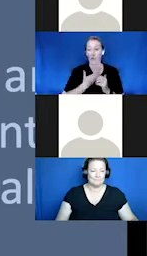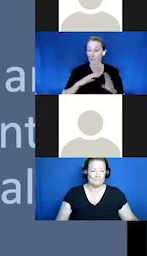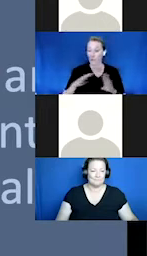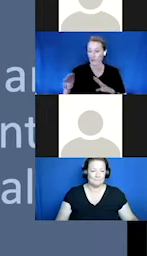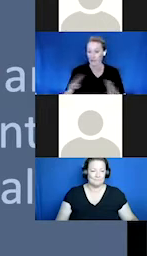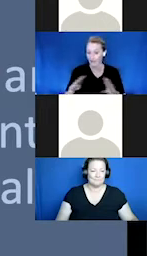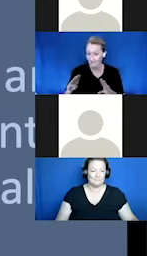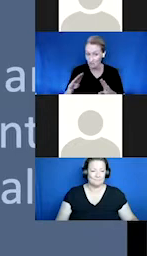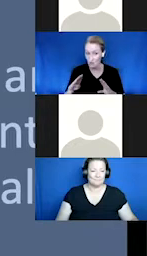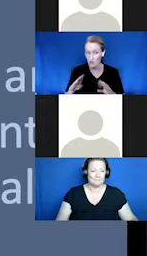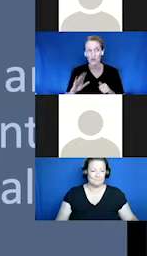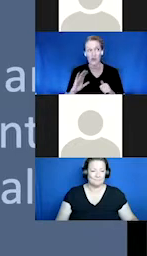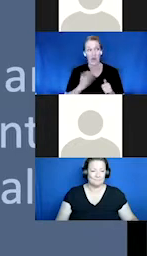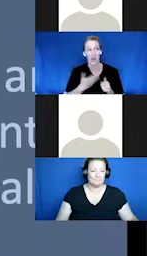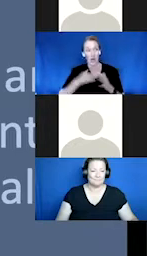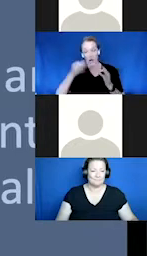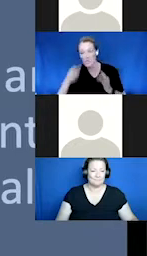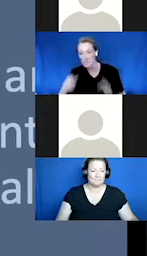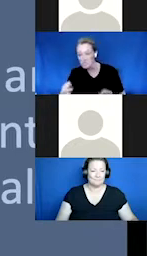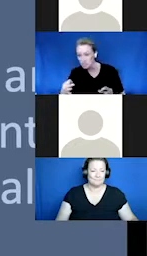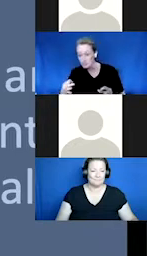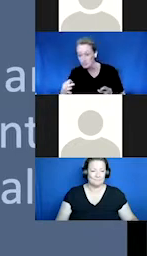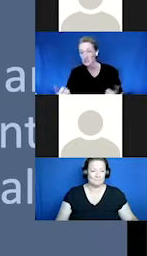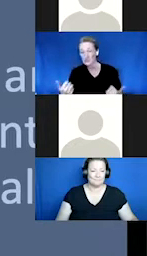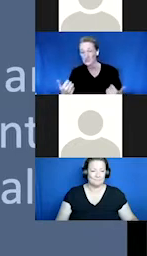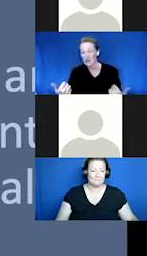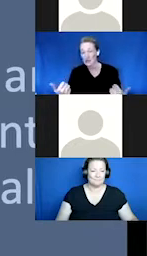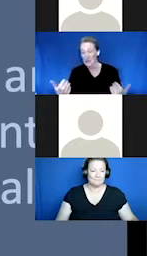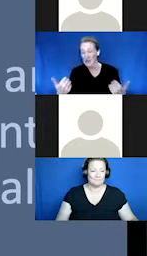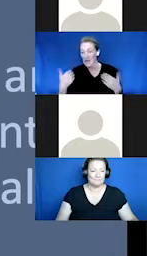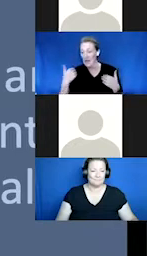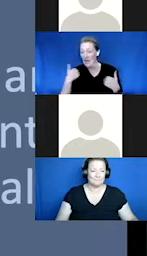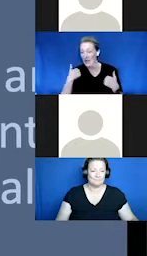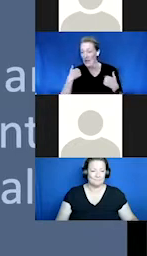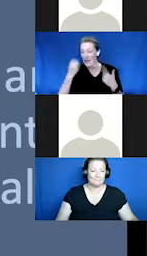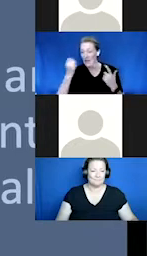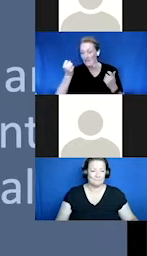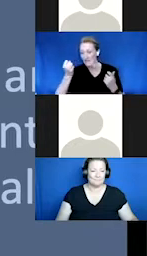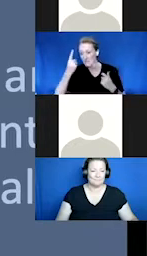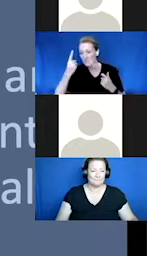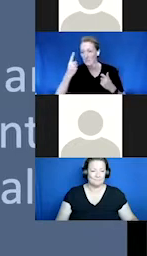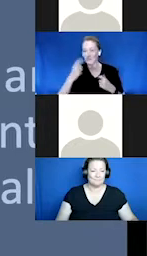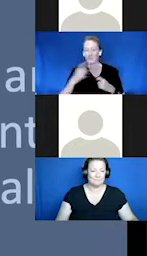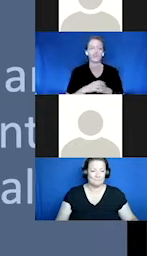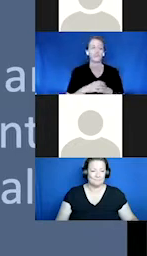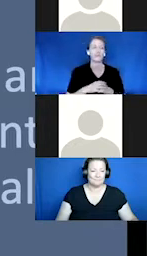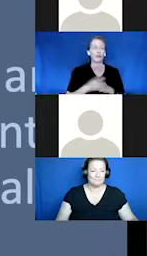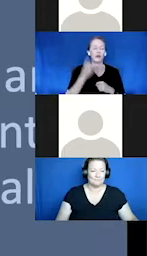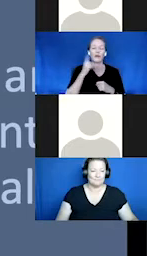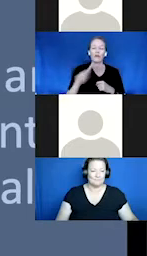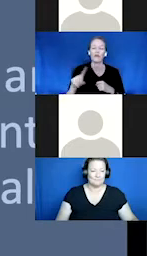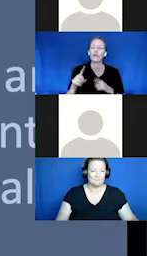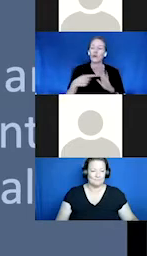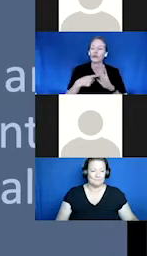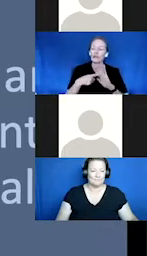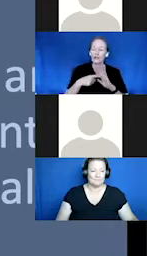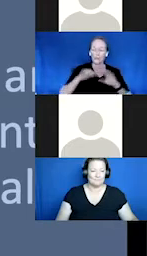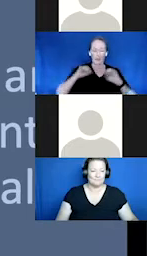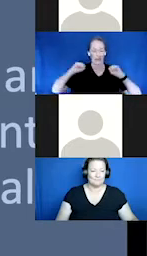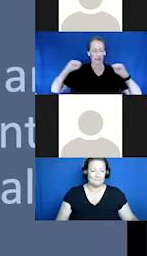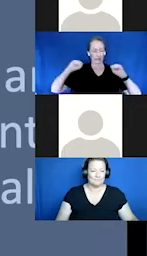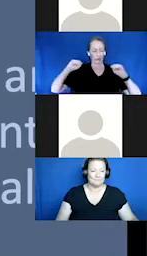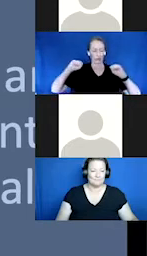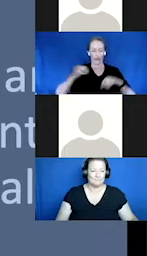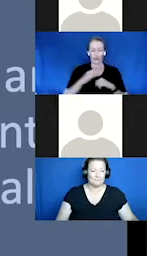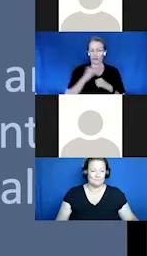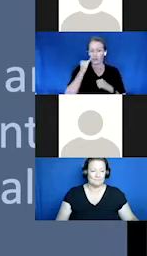our choices have a context. So for example, exercise. Whether you exercise or not is more than just,